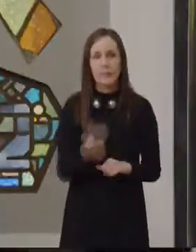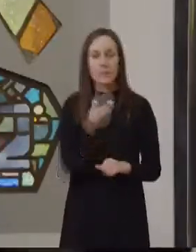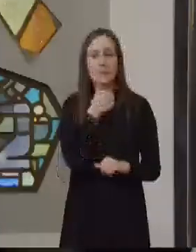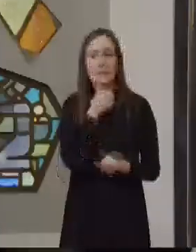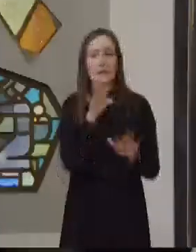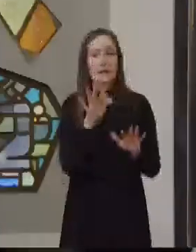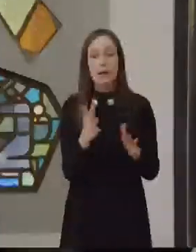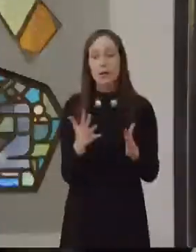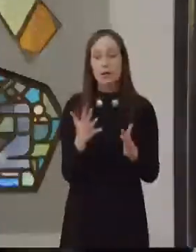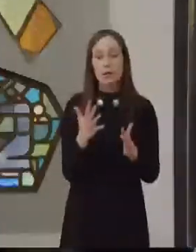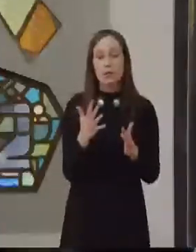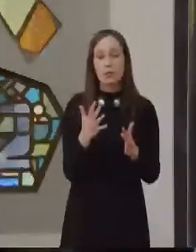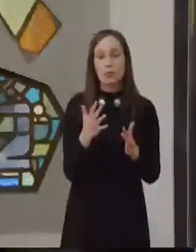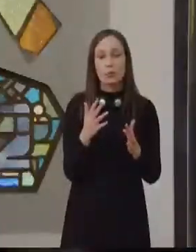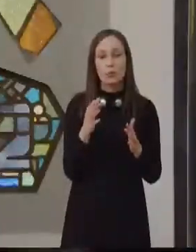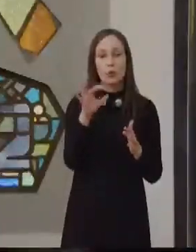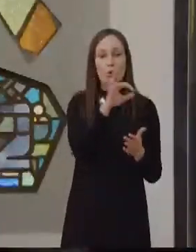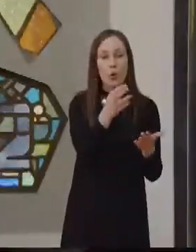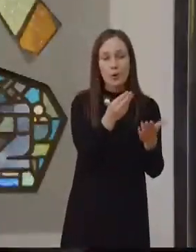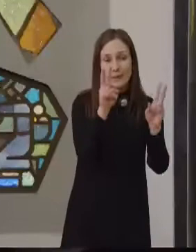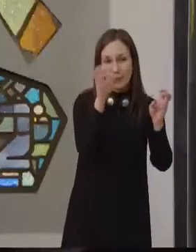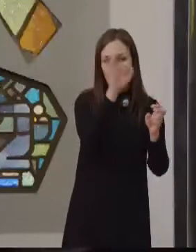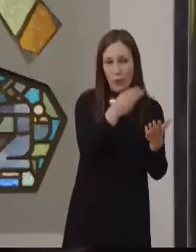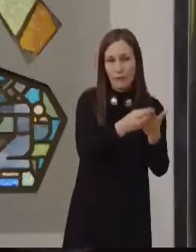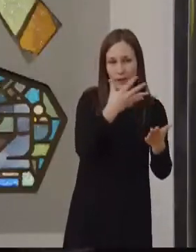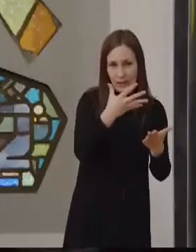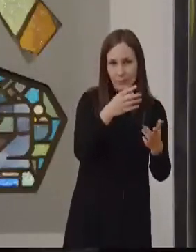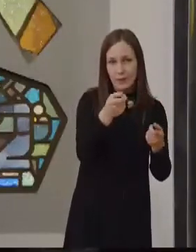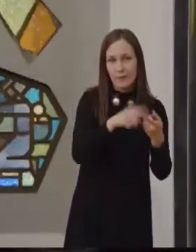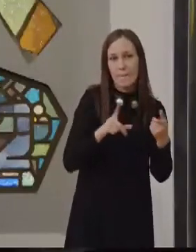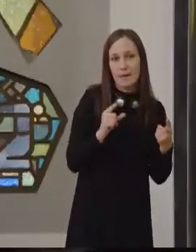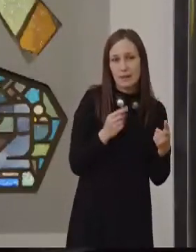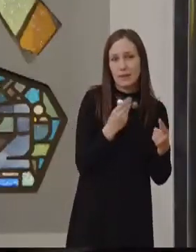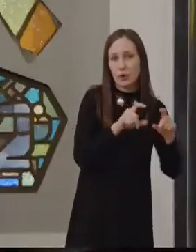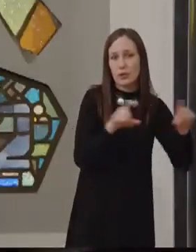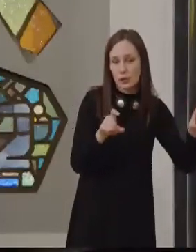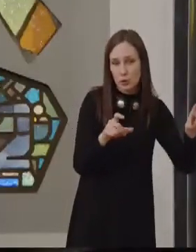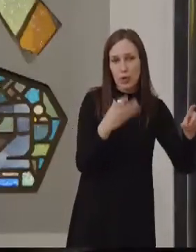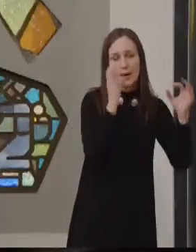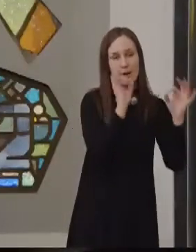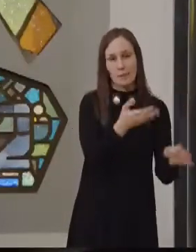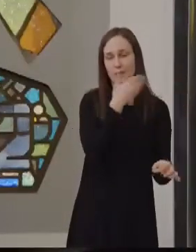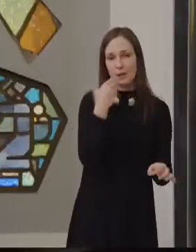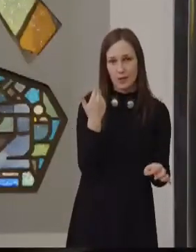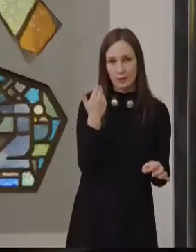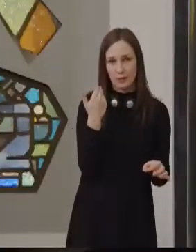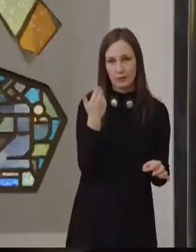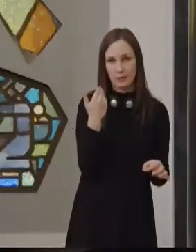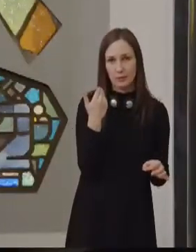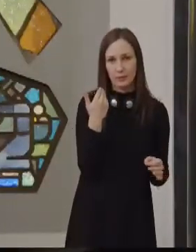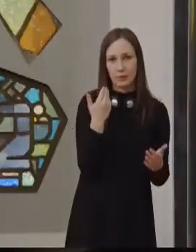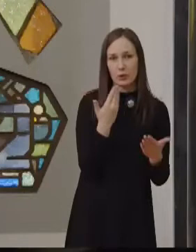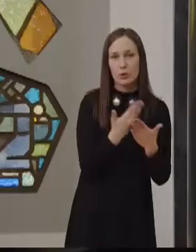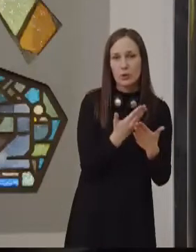things. When we speak about values in terms of the Partnership